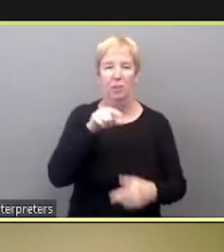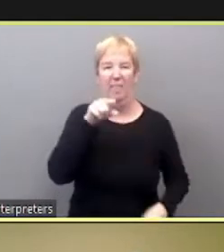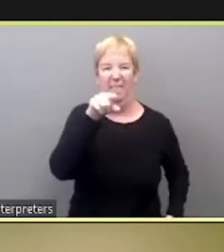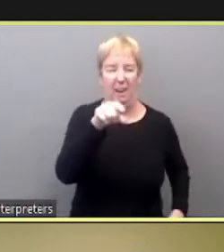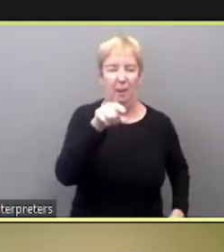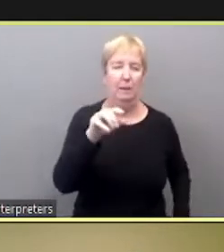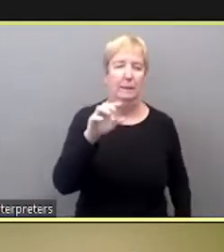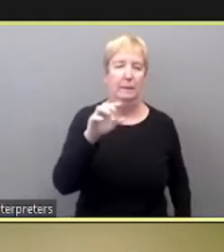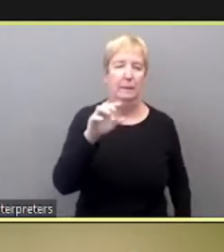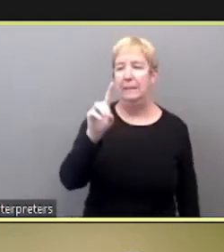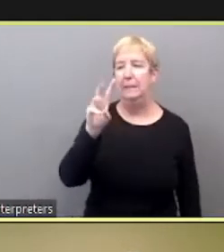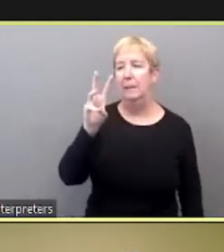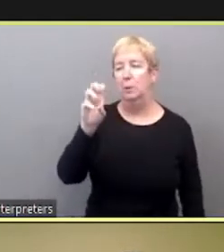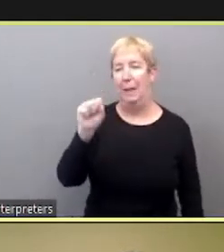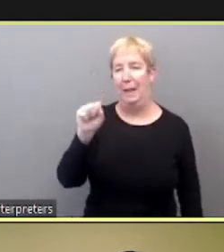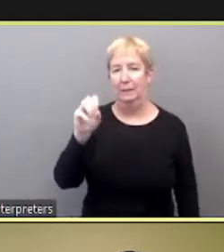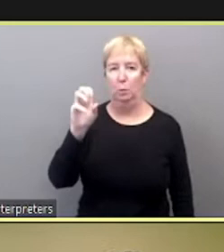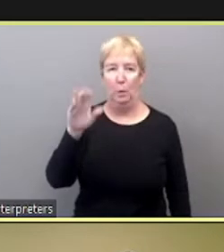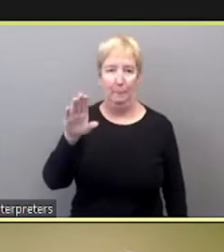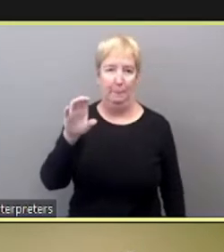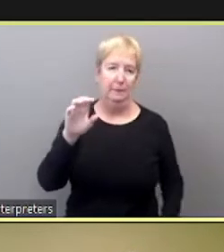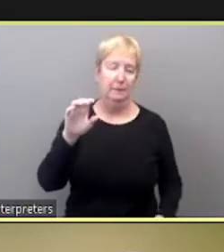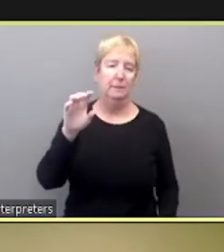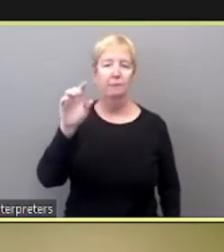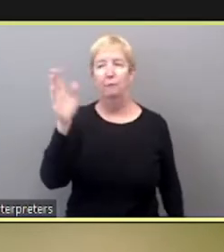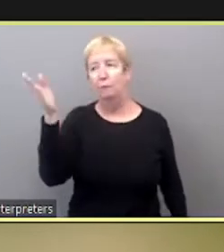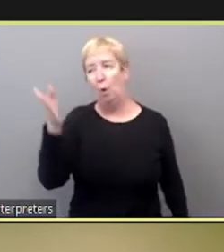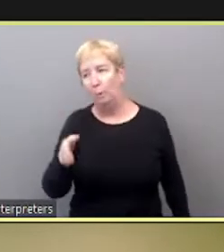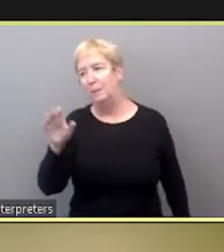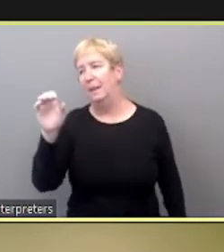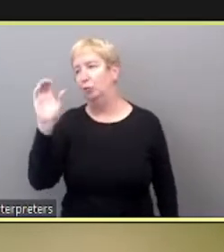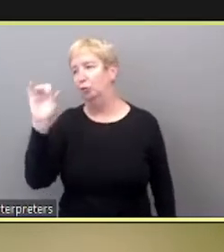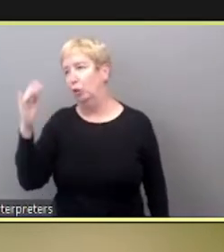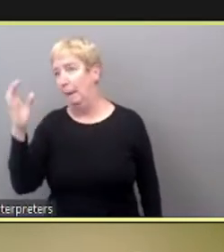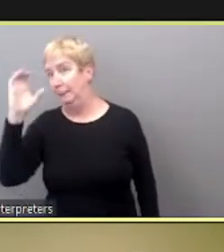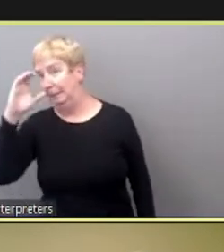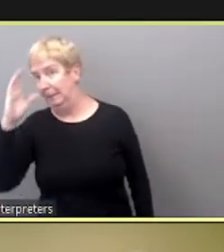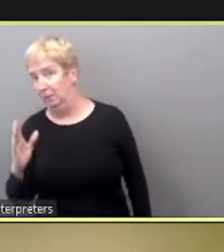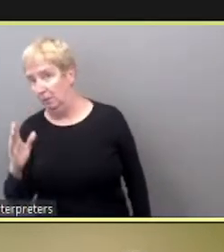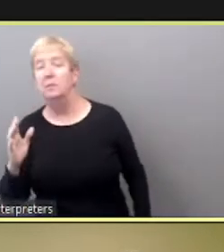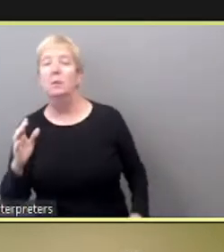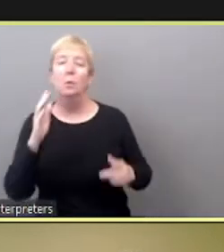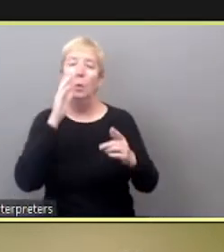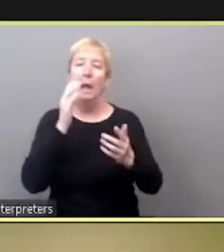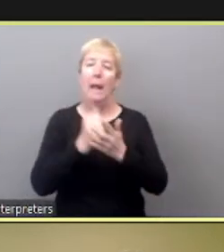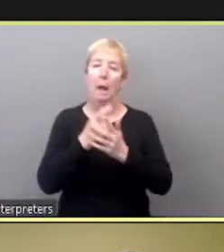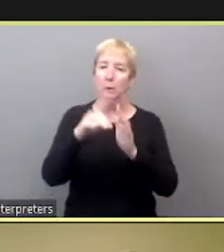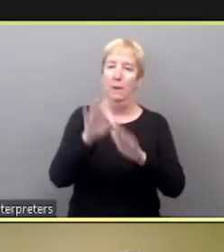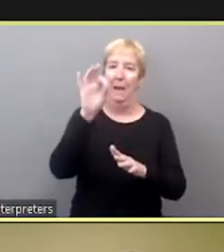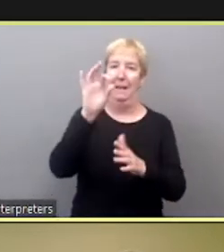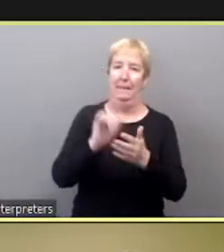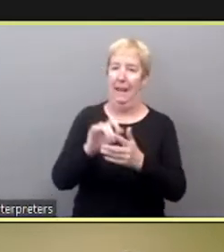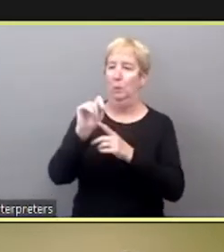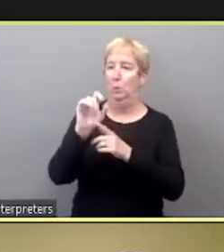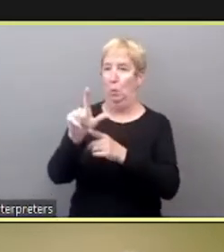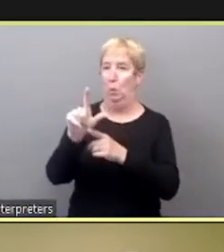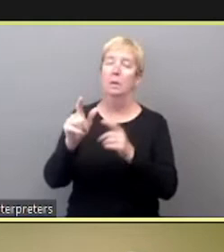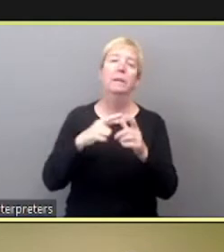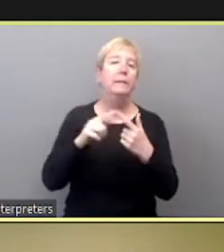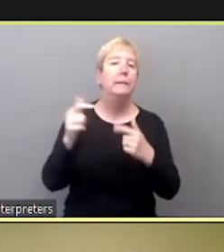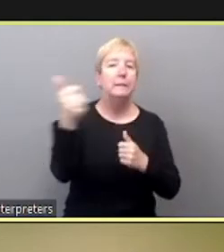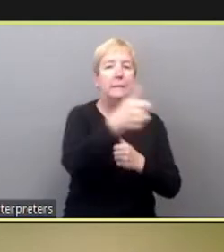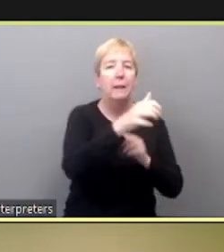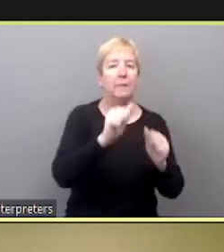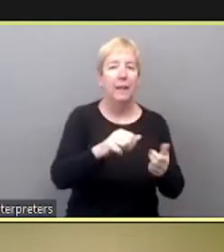Our DWS website /job seekers will get you to that tool where you all can register to access